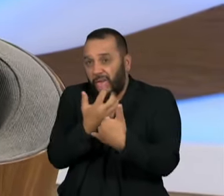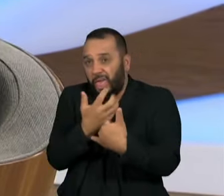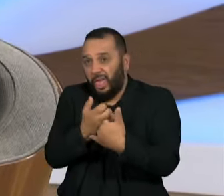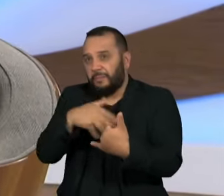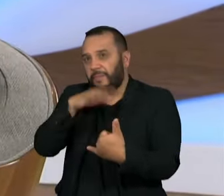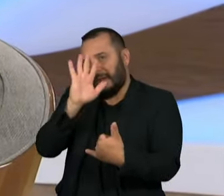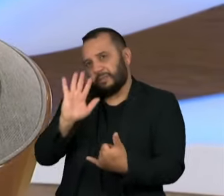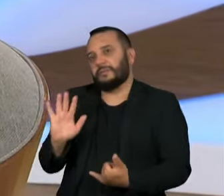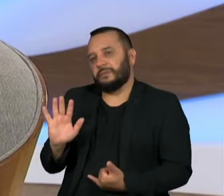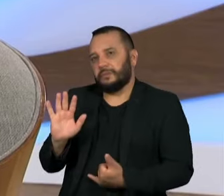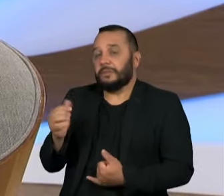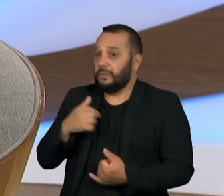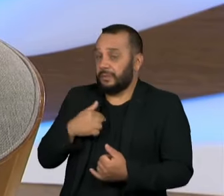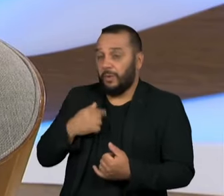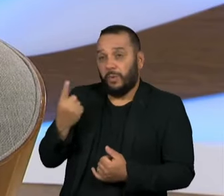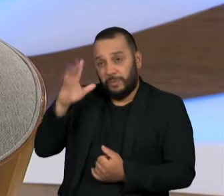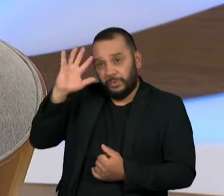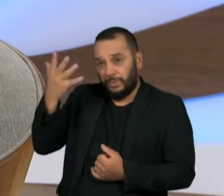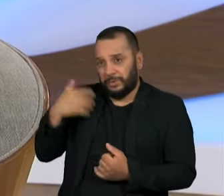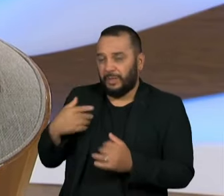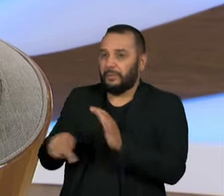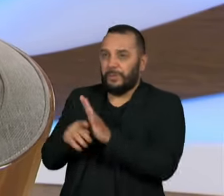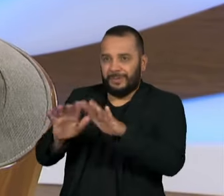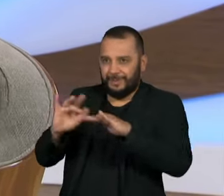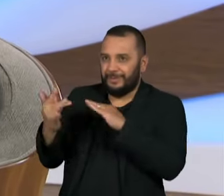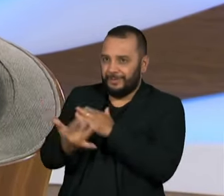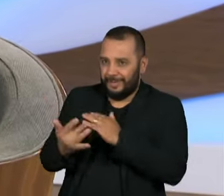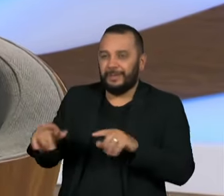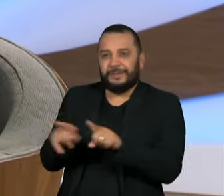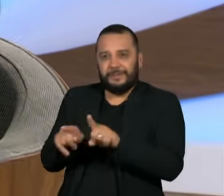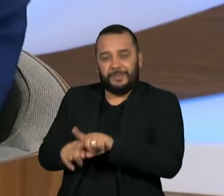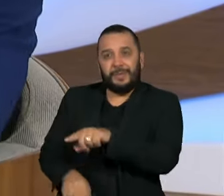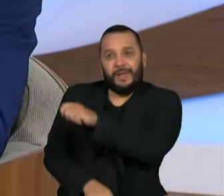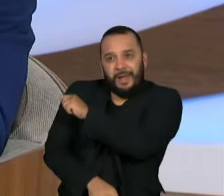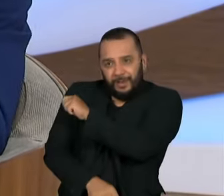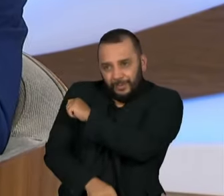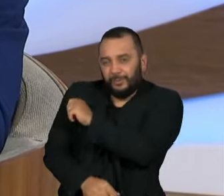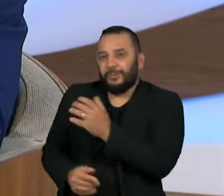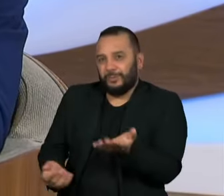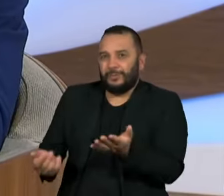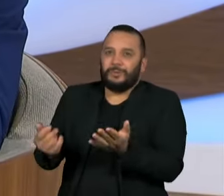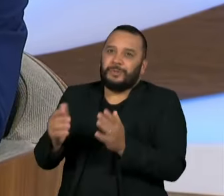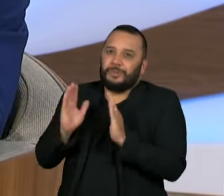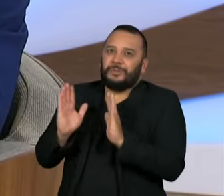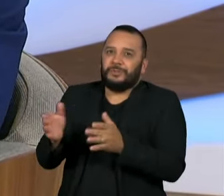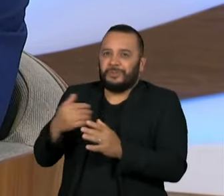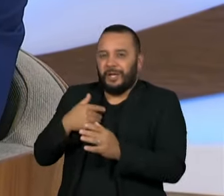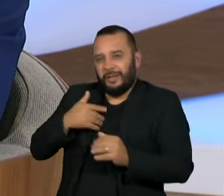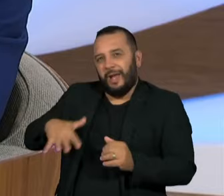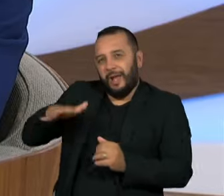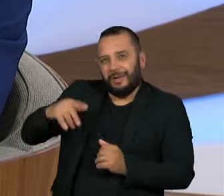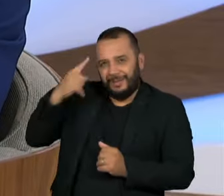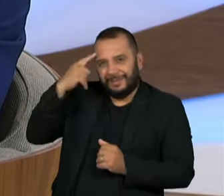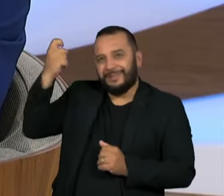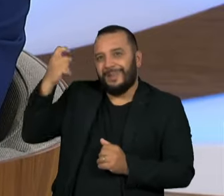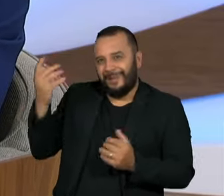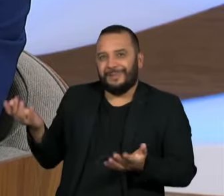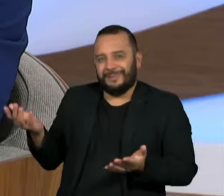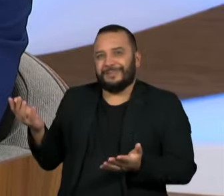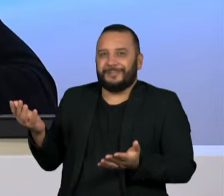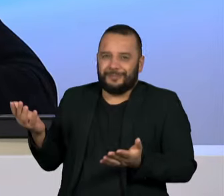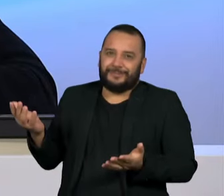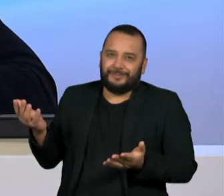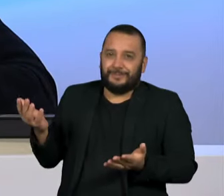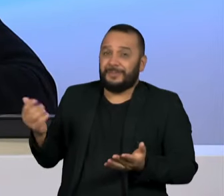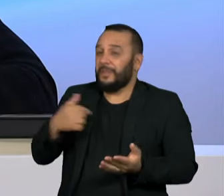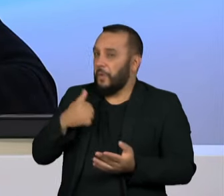we find a solution to social media and to the gluing student, but in terms of ideas, which I